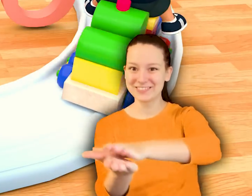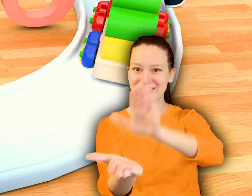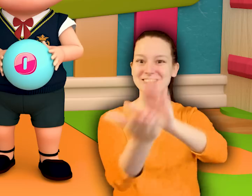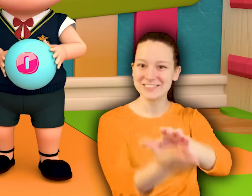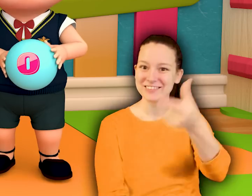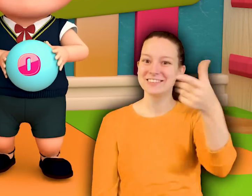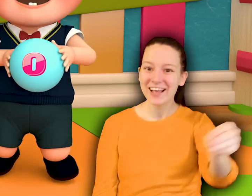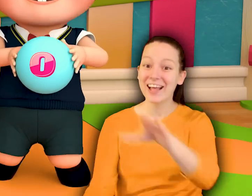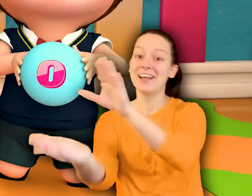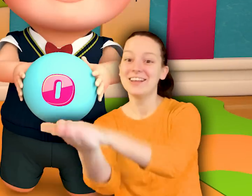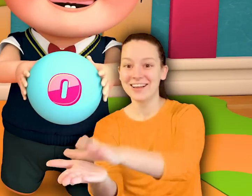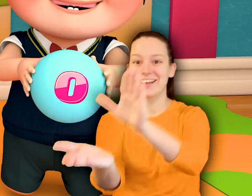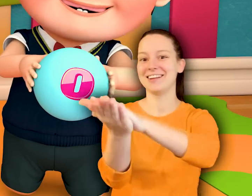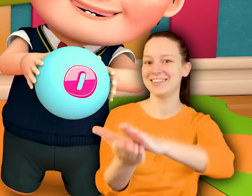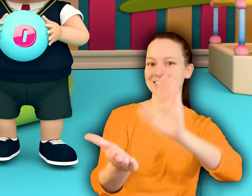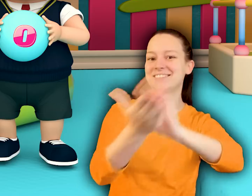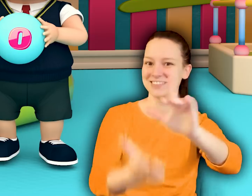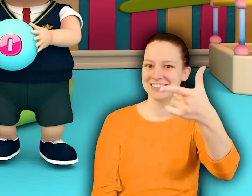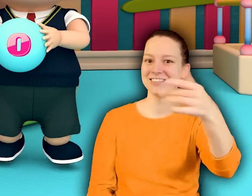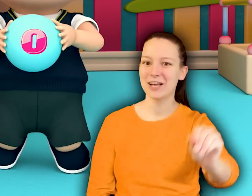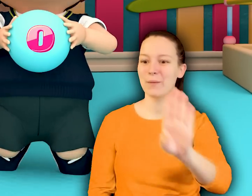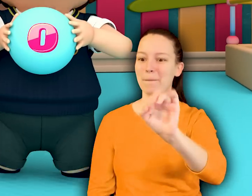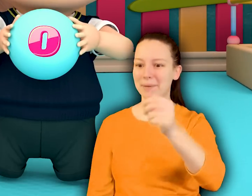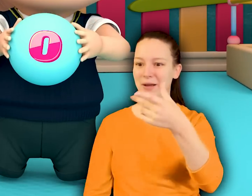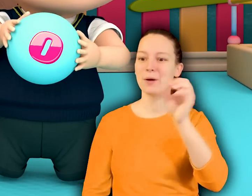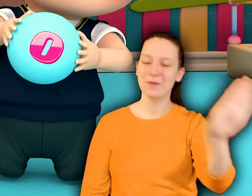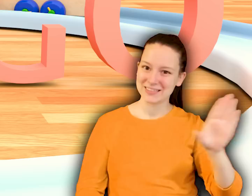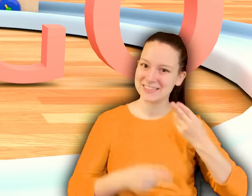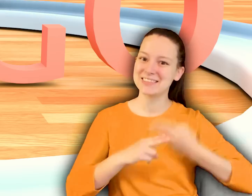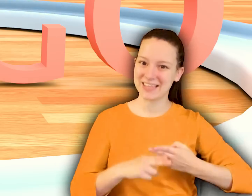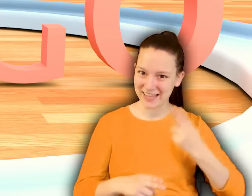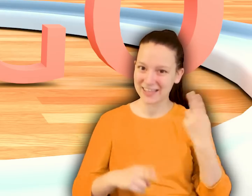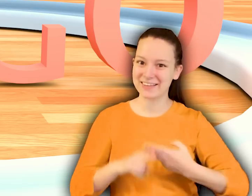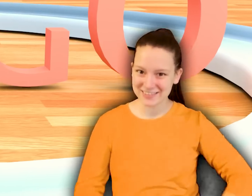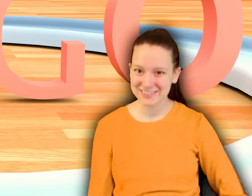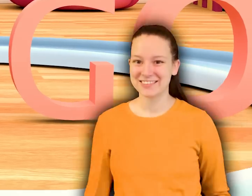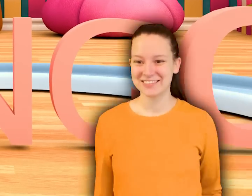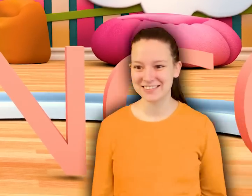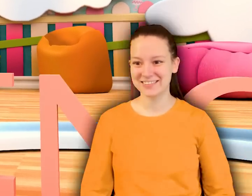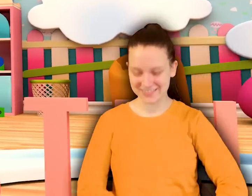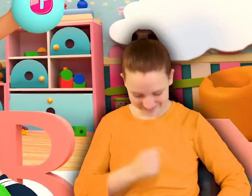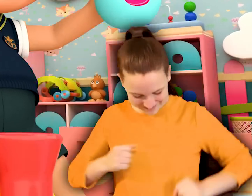Oho do do when Bingo was his